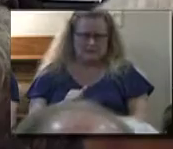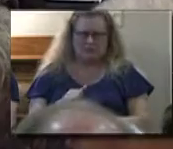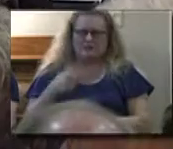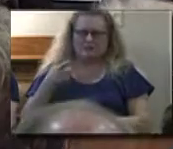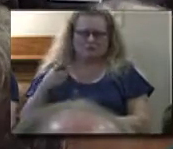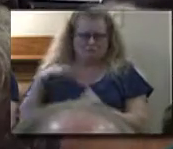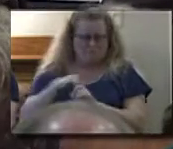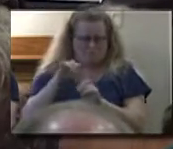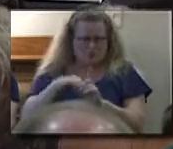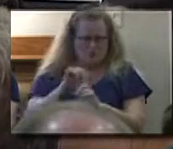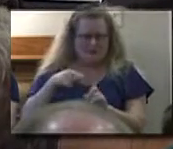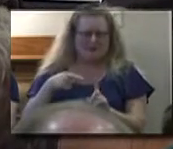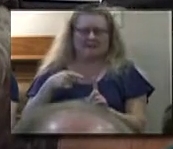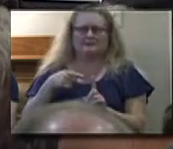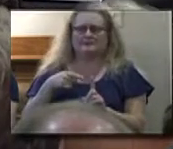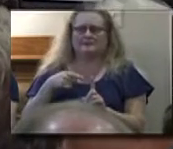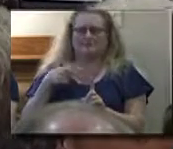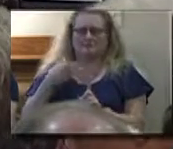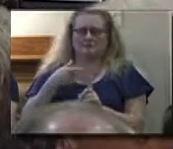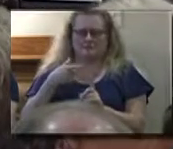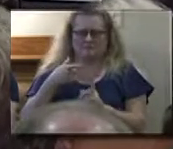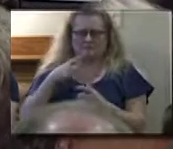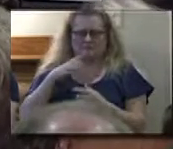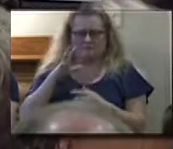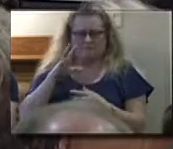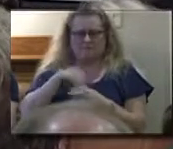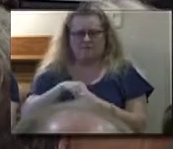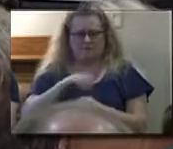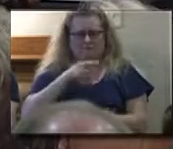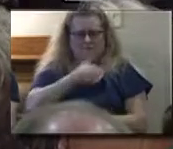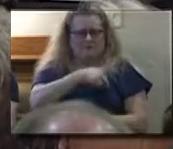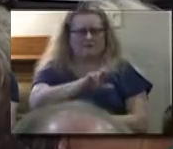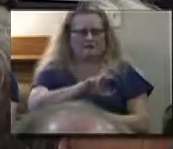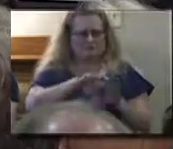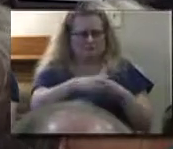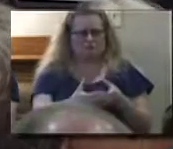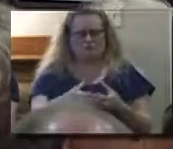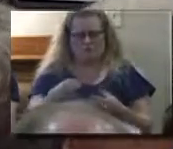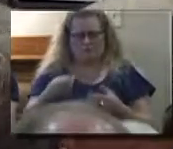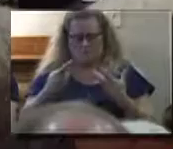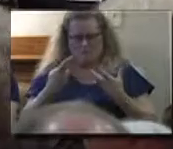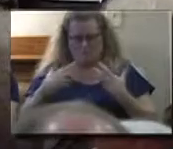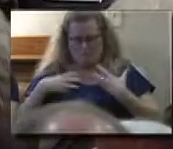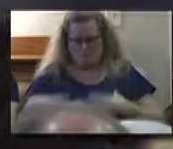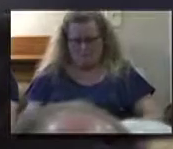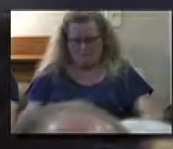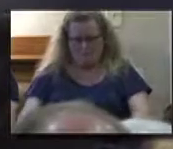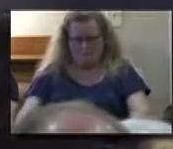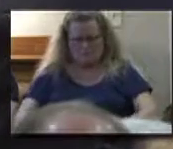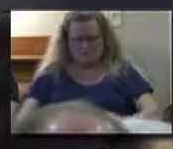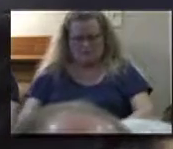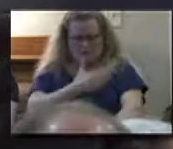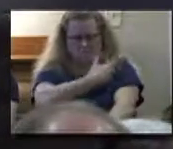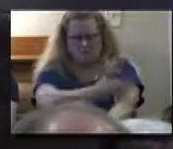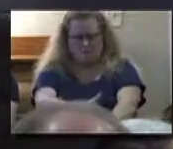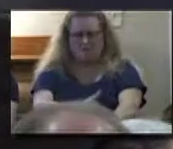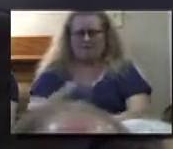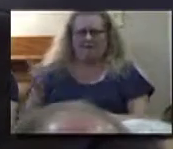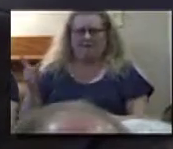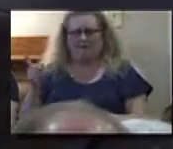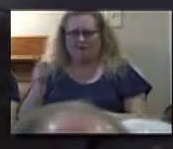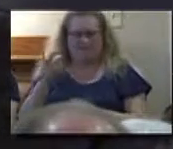was bullied, you know, and she was belonged to a religious sect and had to wear long dresses and her hair up in a bun and long sleeves, so they made fun